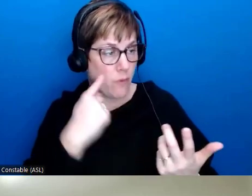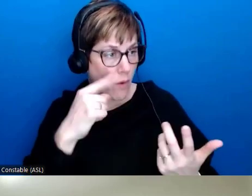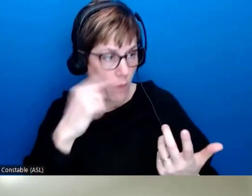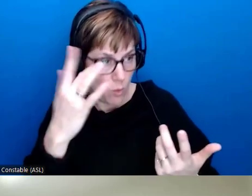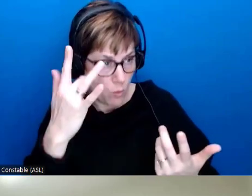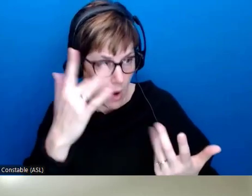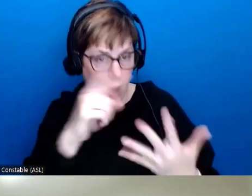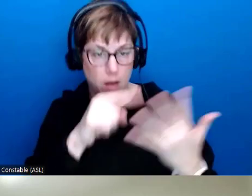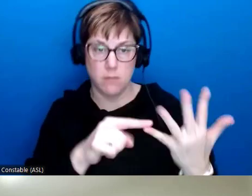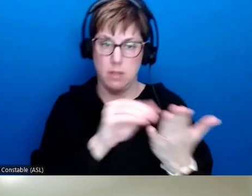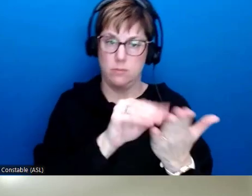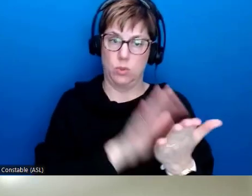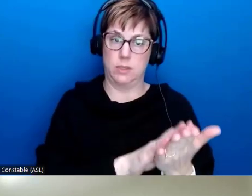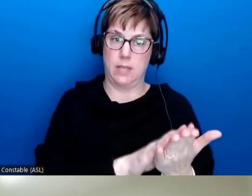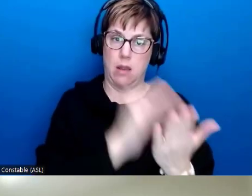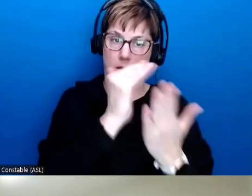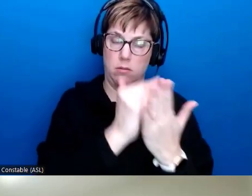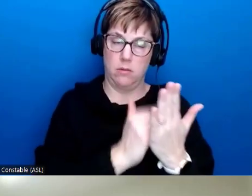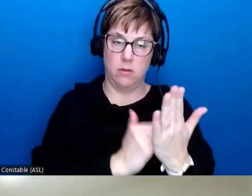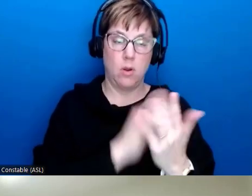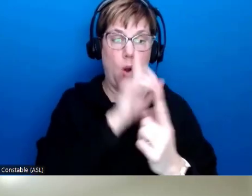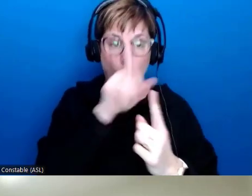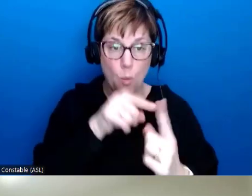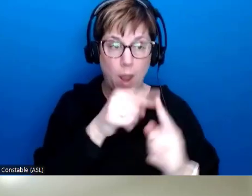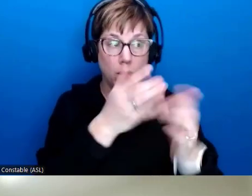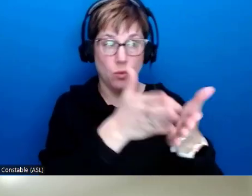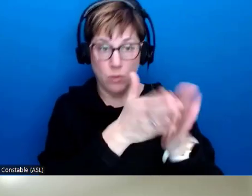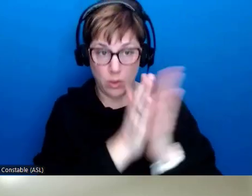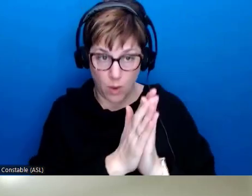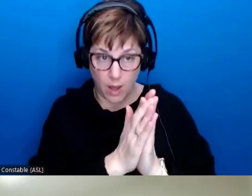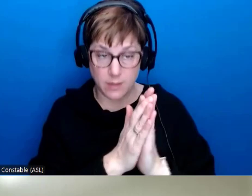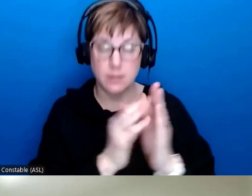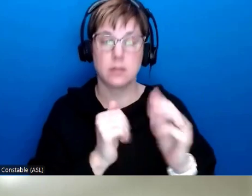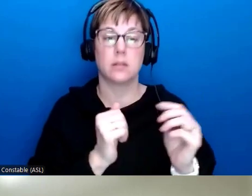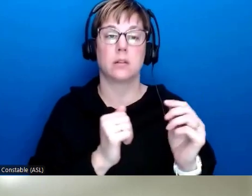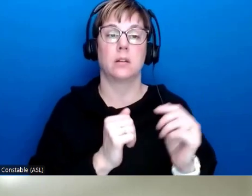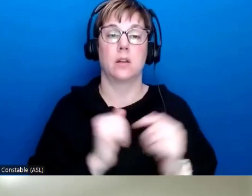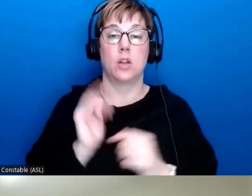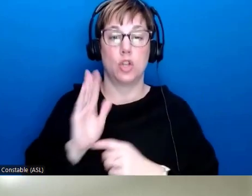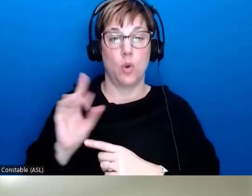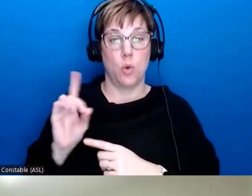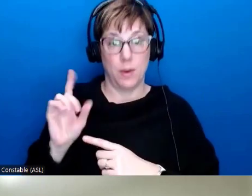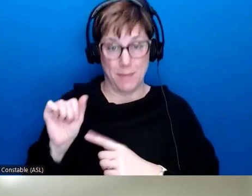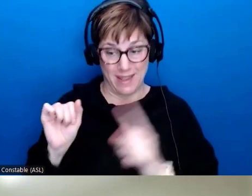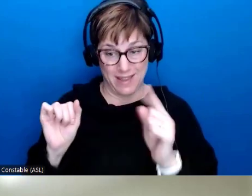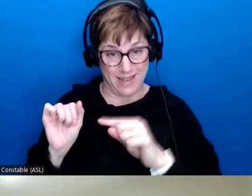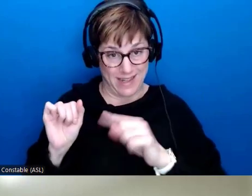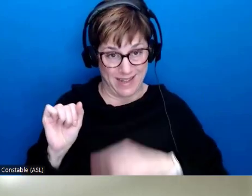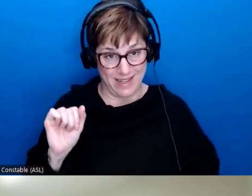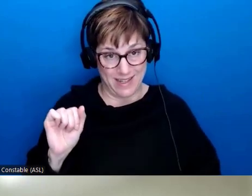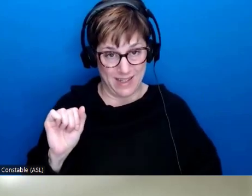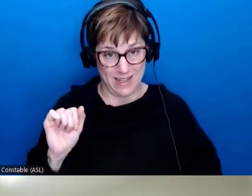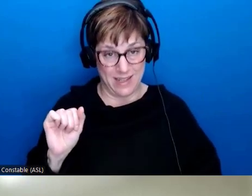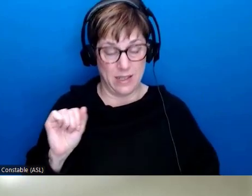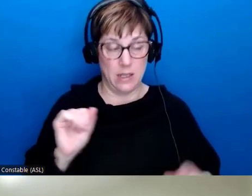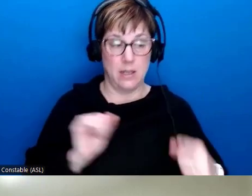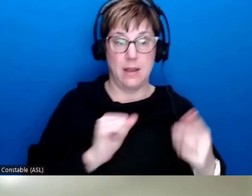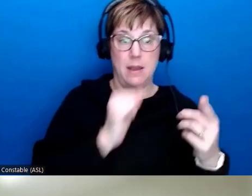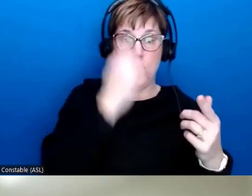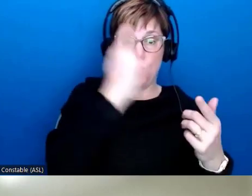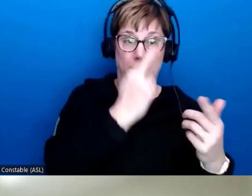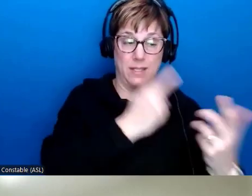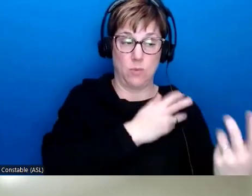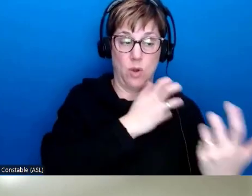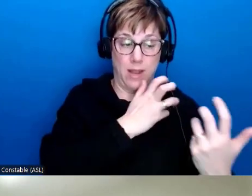So when you make that request, you should tie in your disability to your accommodation. What's